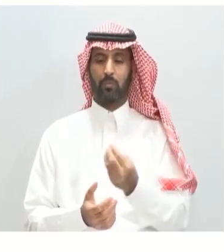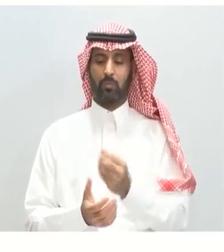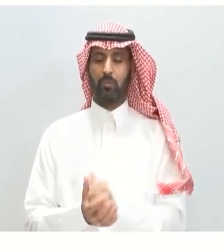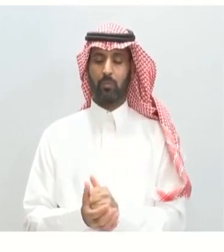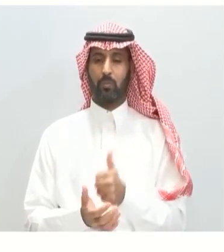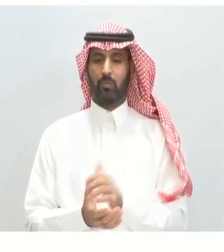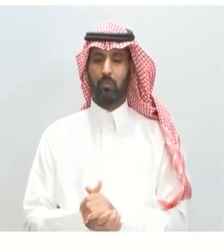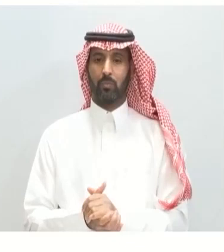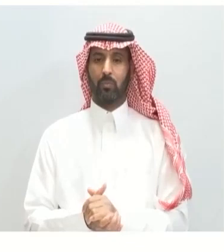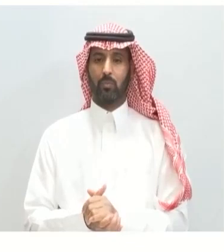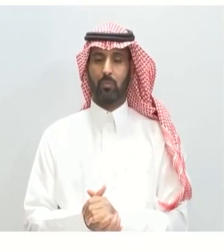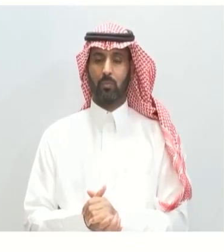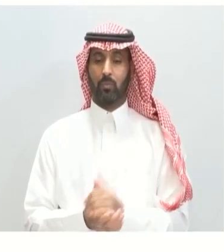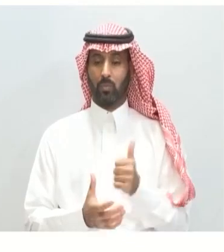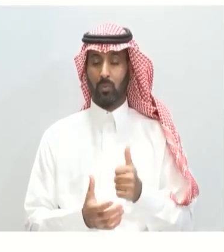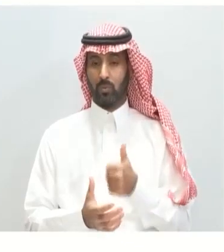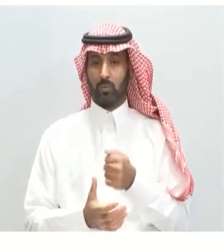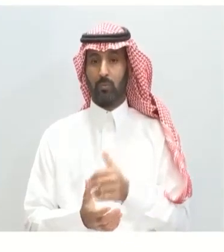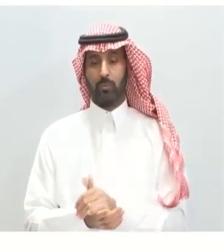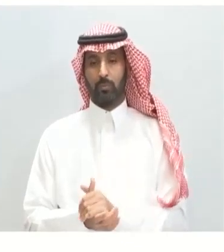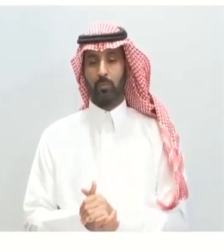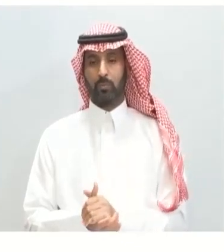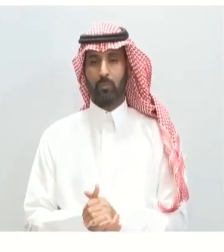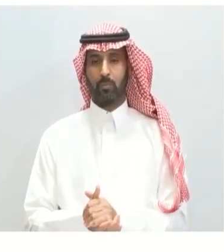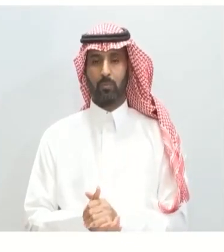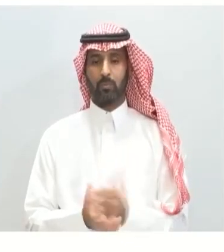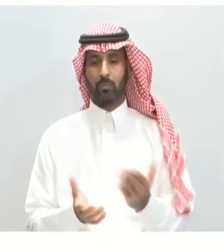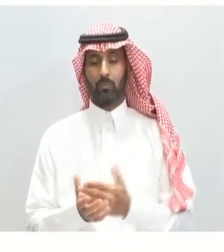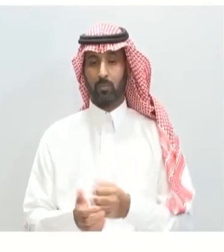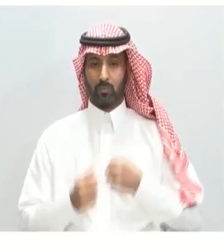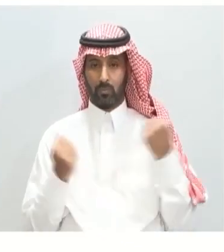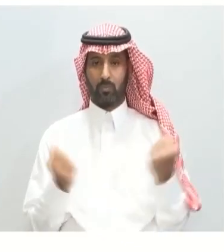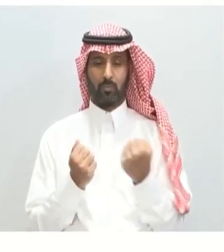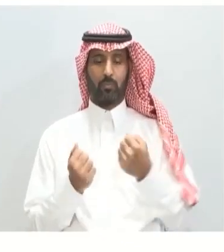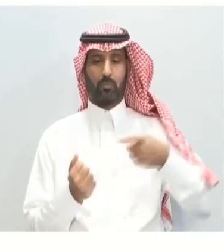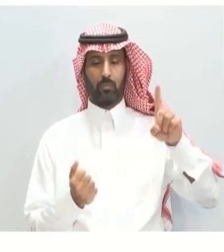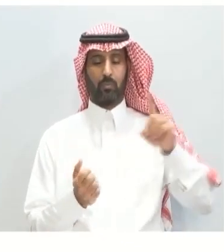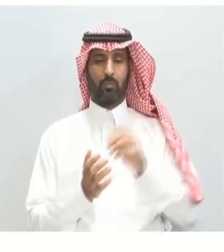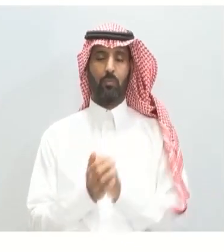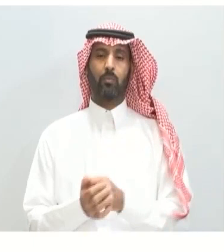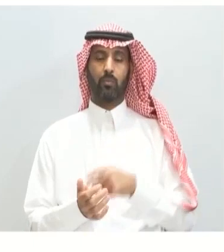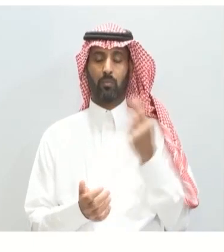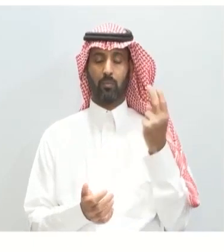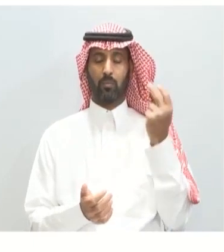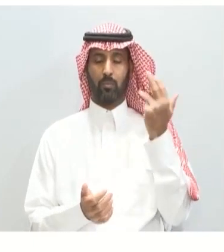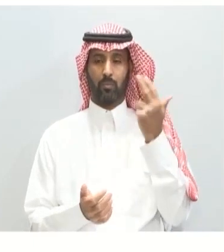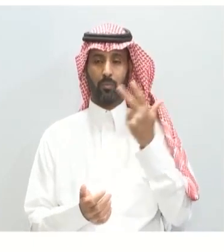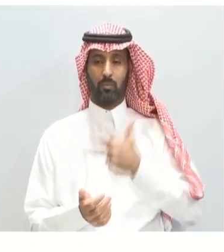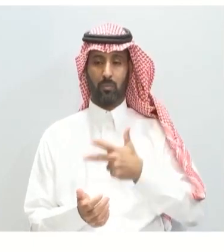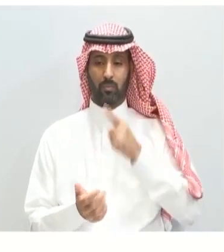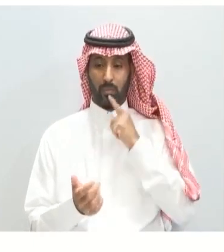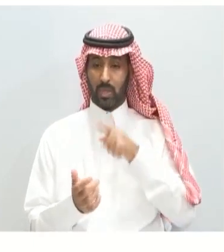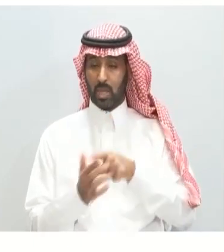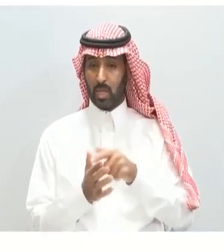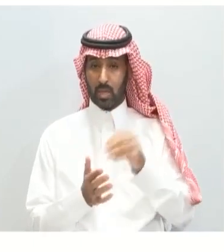a satisfying trip. Very good. Exercise D, page 82. Answer the questions.